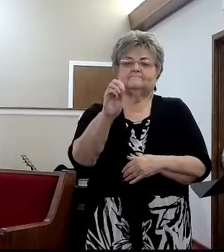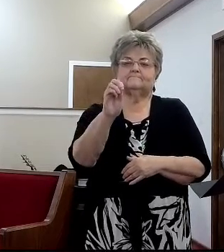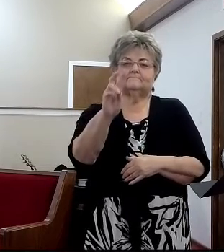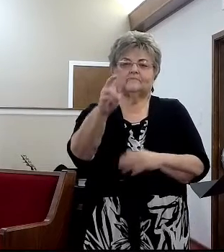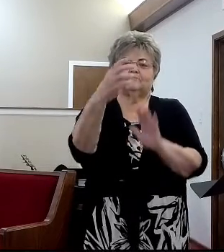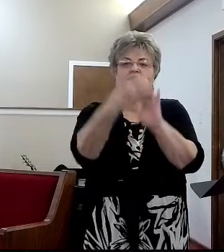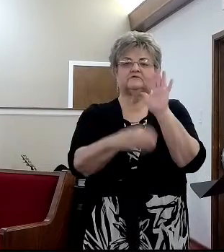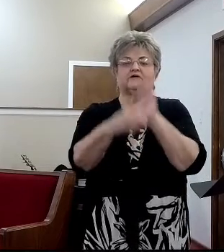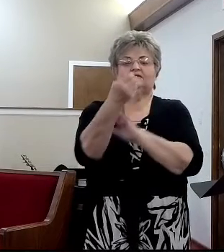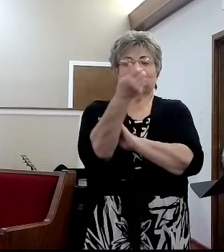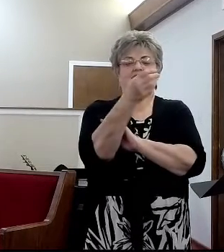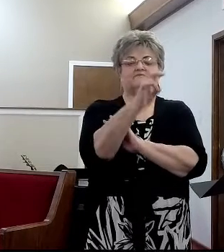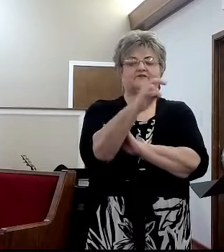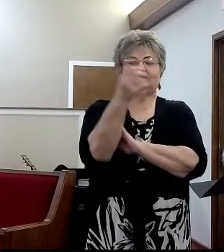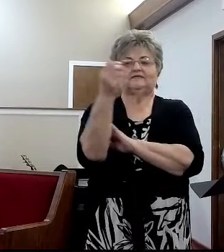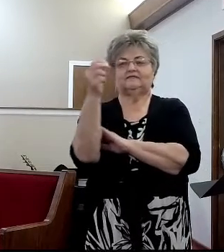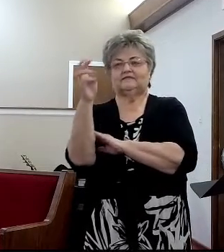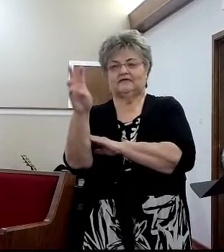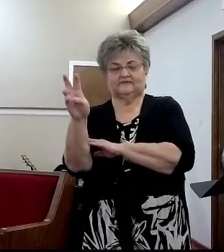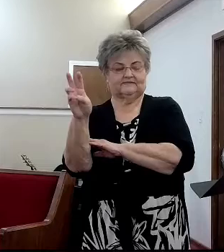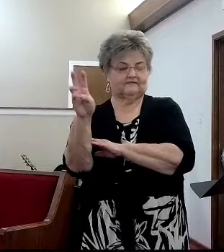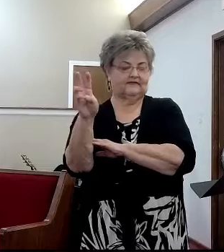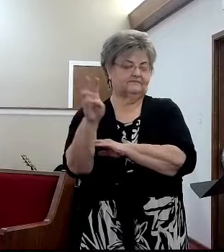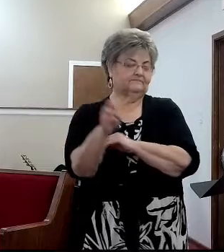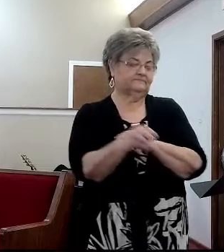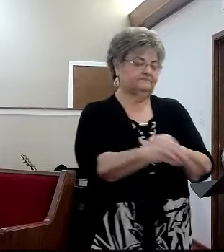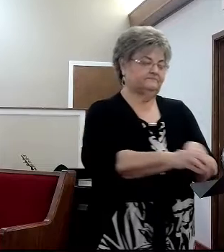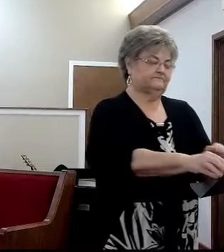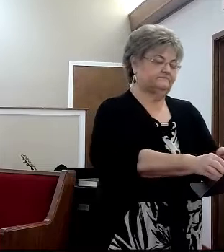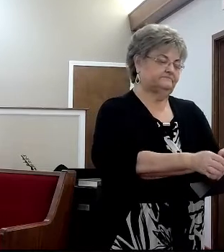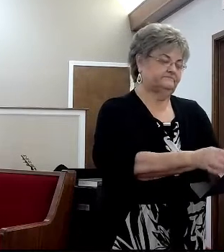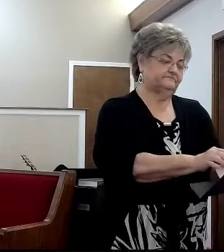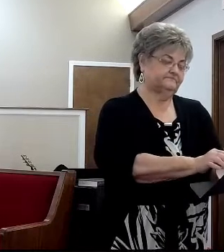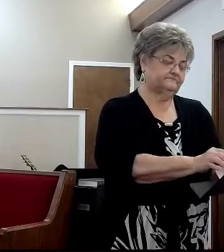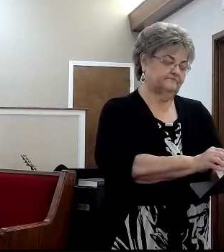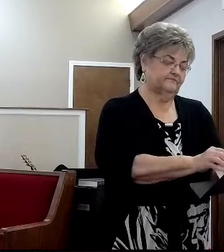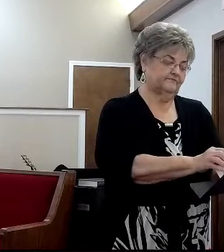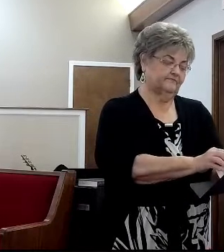Proverbs 17:16 says. So if you'll turn with me to Proverbs 17.